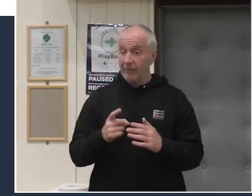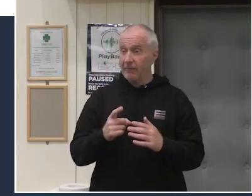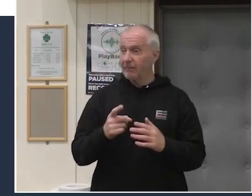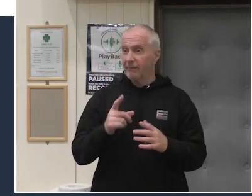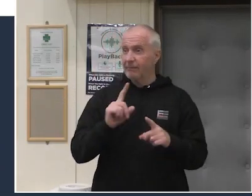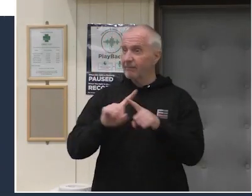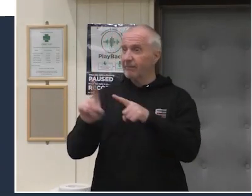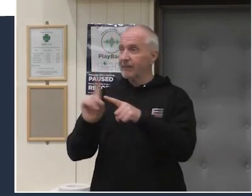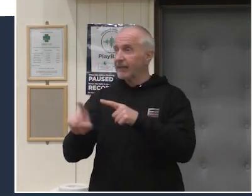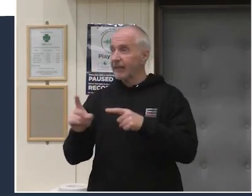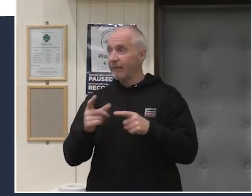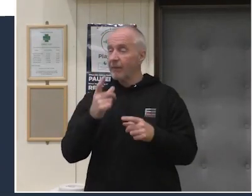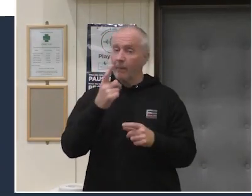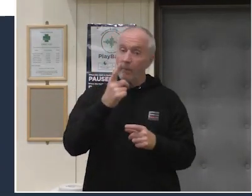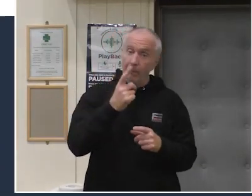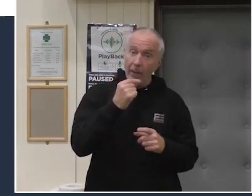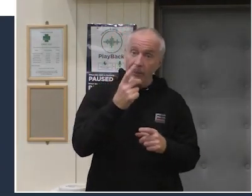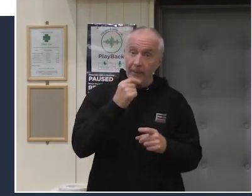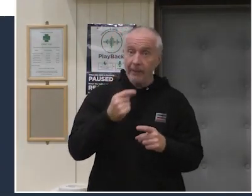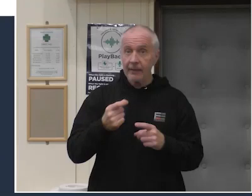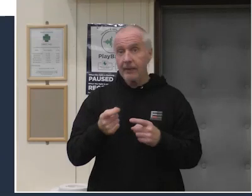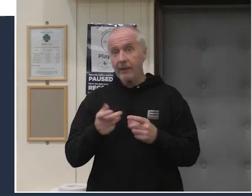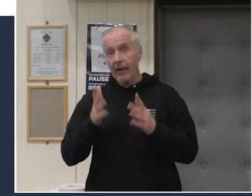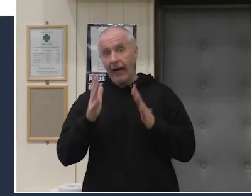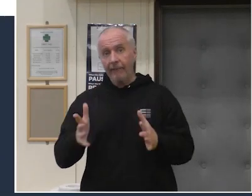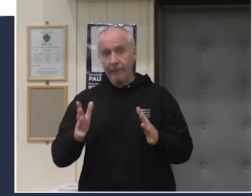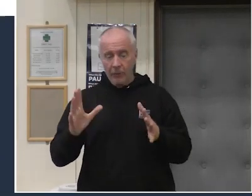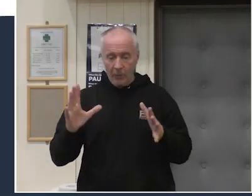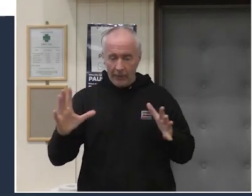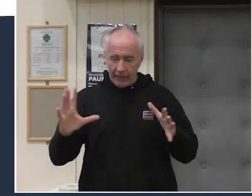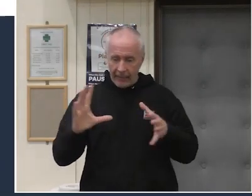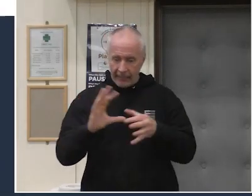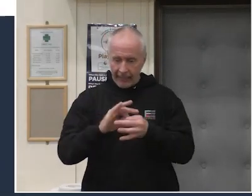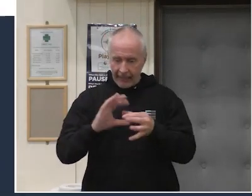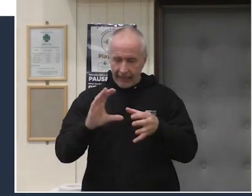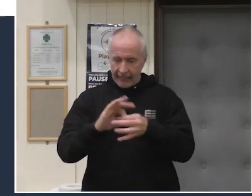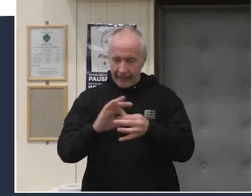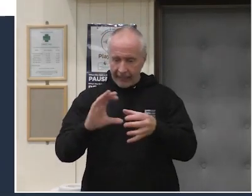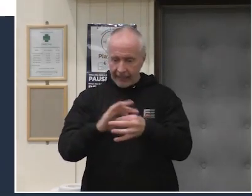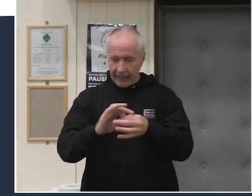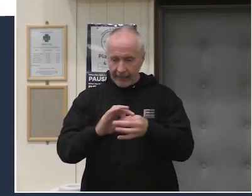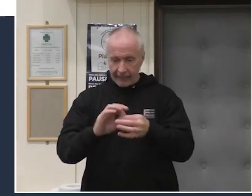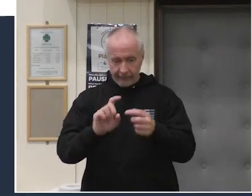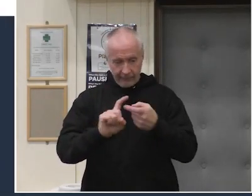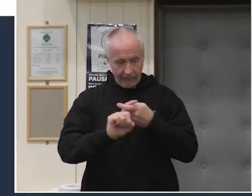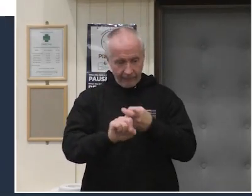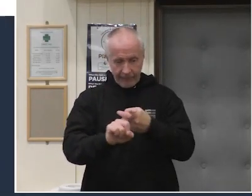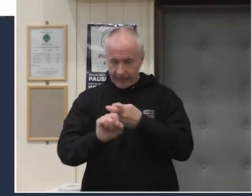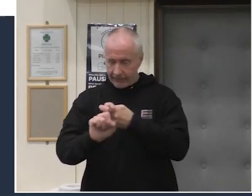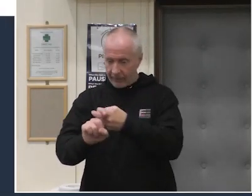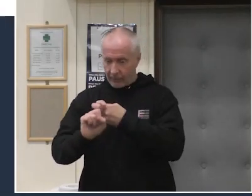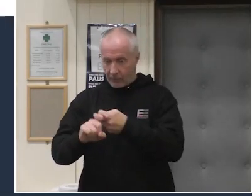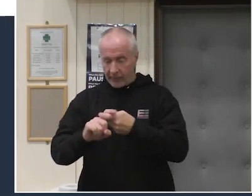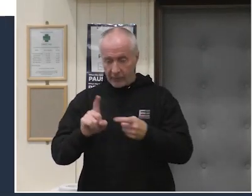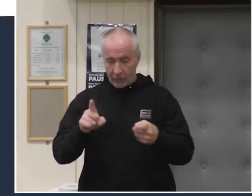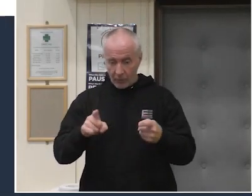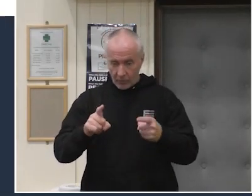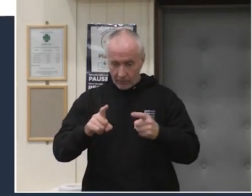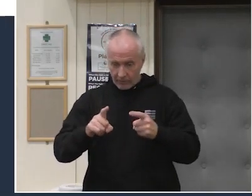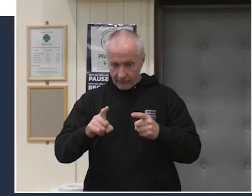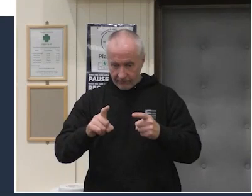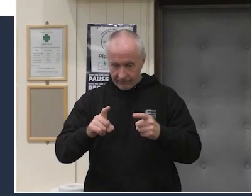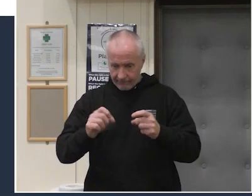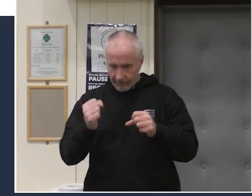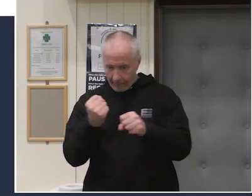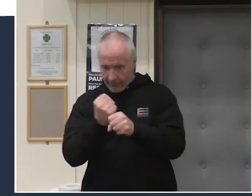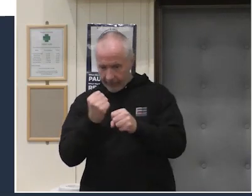different possibilities of things that have to combine in a very set way in order to get this table to be